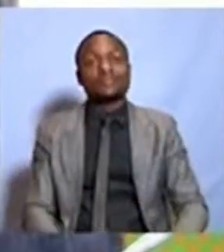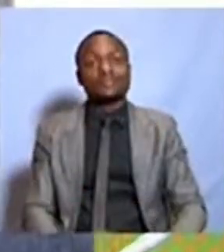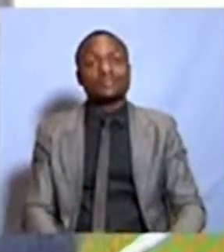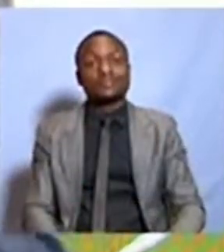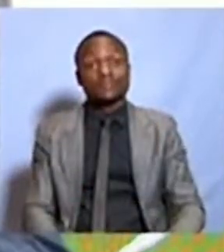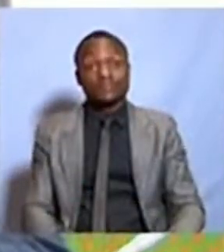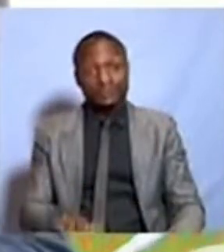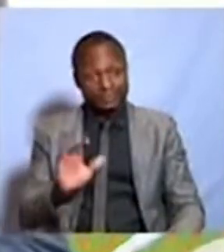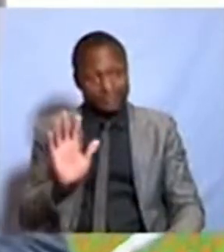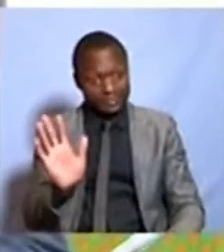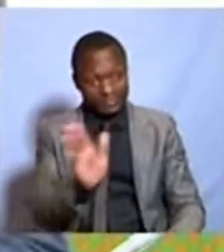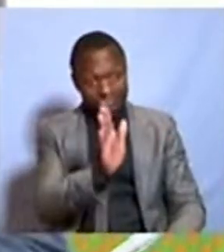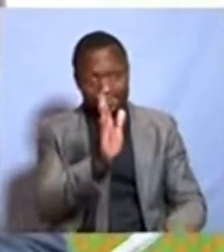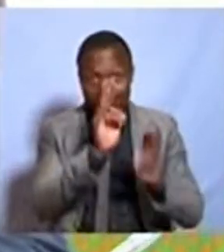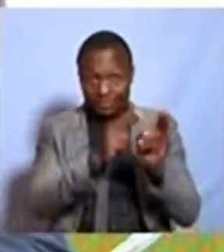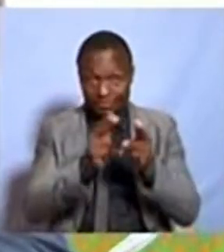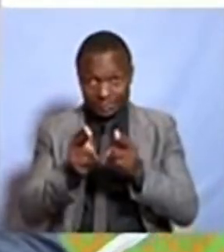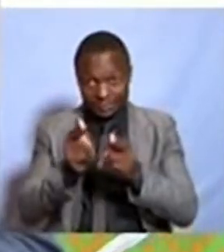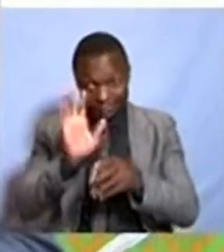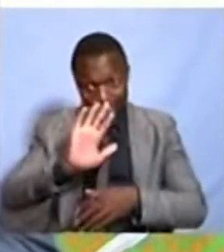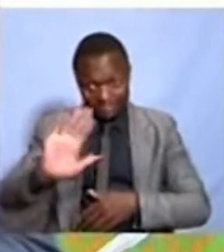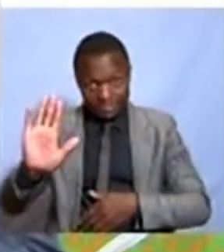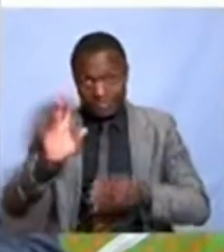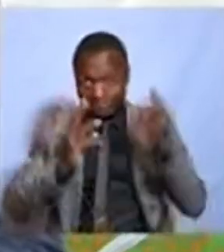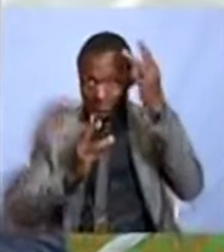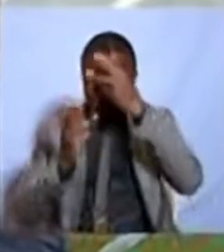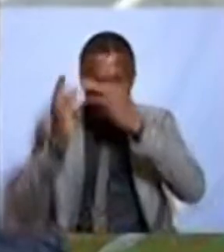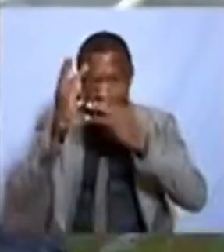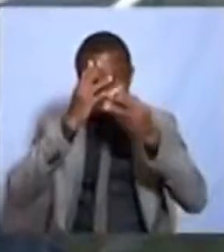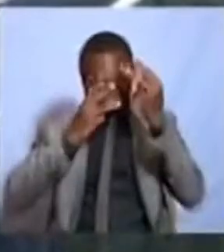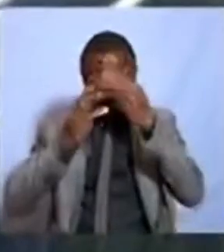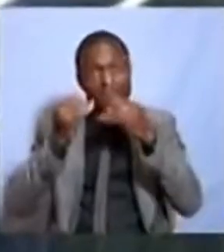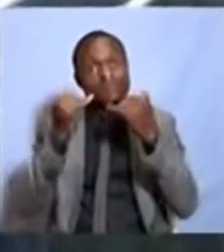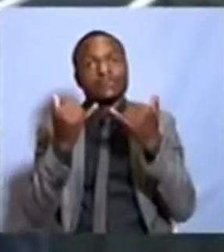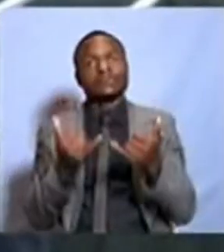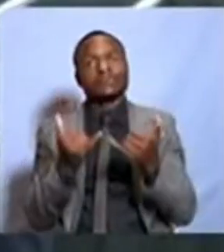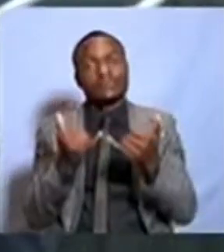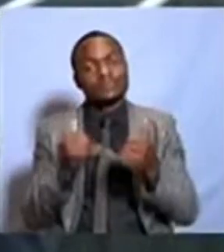for your response to my concerns. Now,